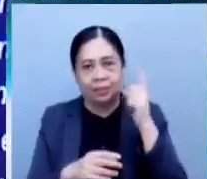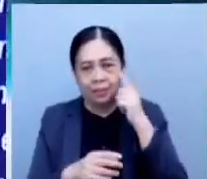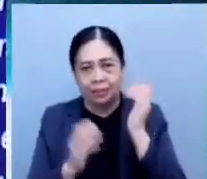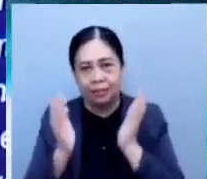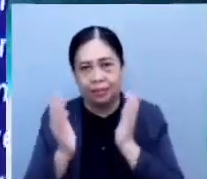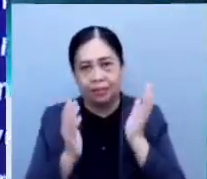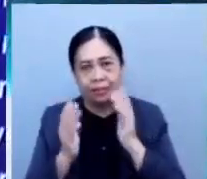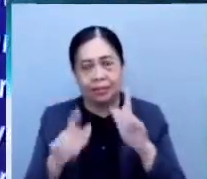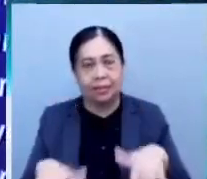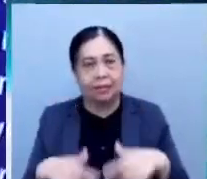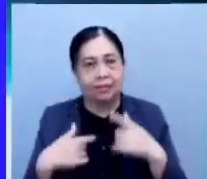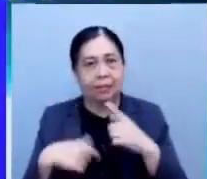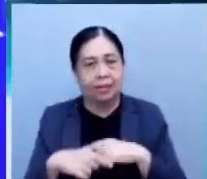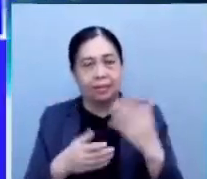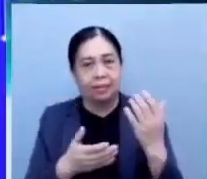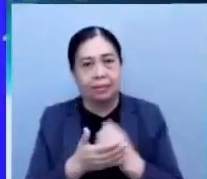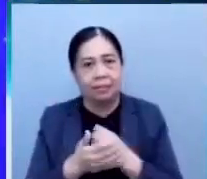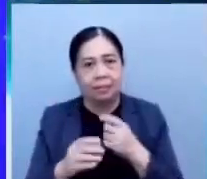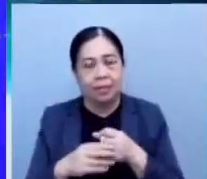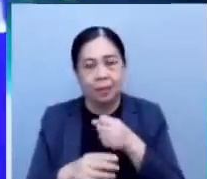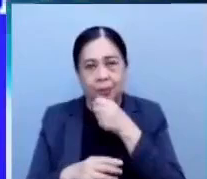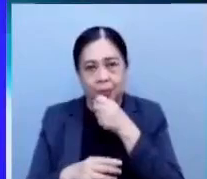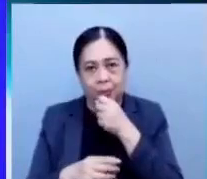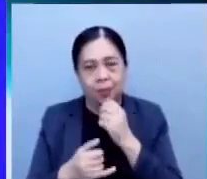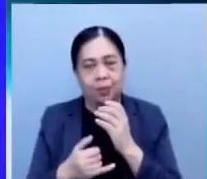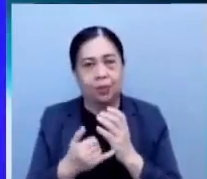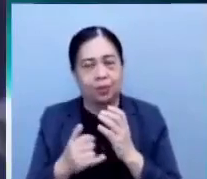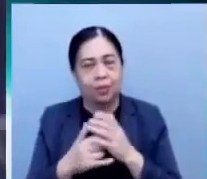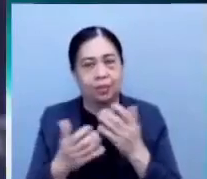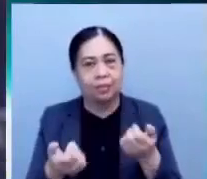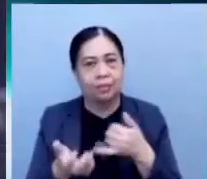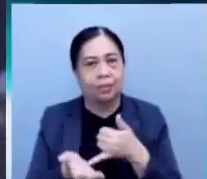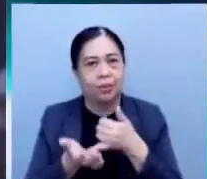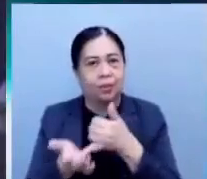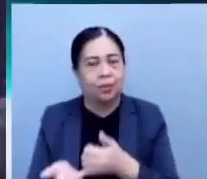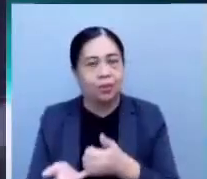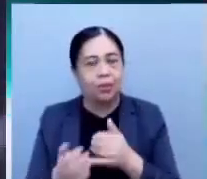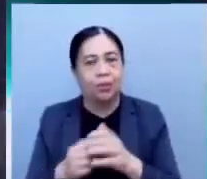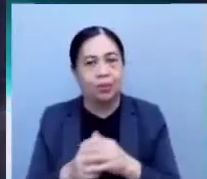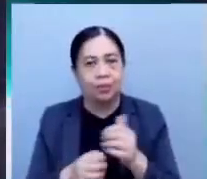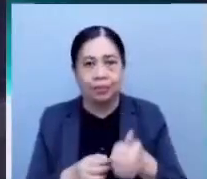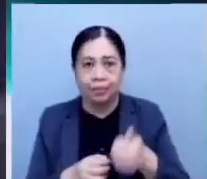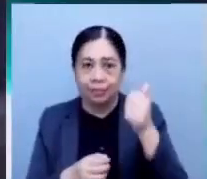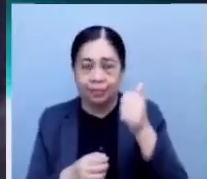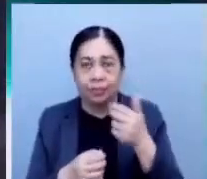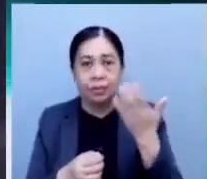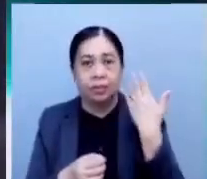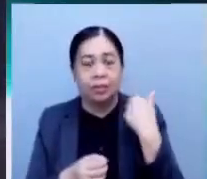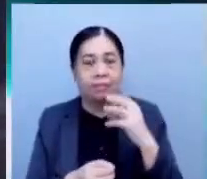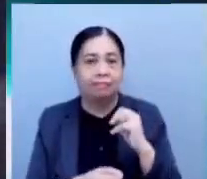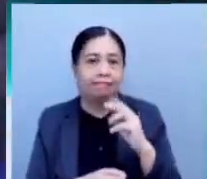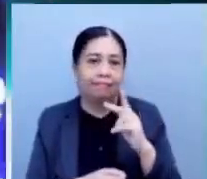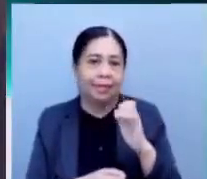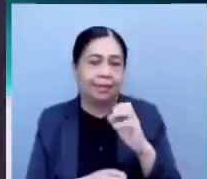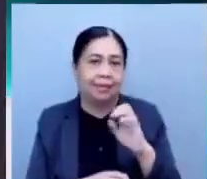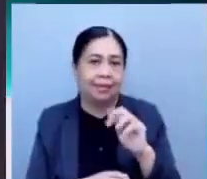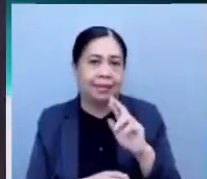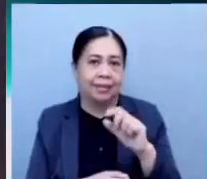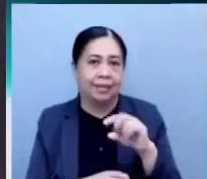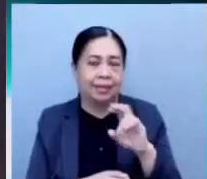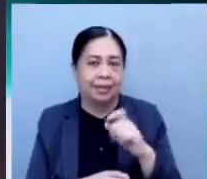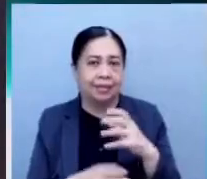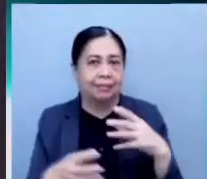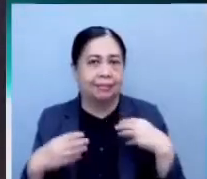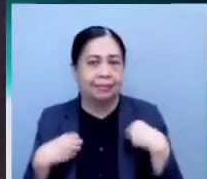Lifetime Achievement in Broadcast Journalism Awardee naman ang namayapang si Mike Enriquez. Tinanggap ni GMA